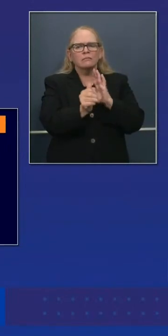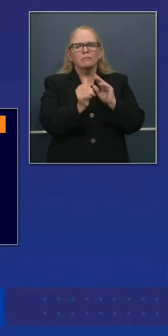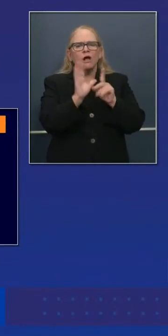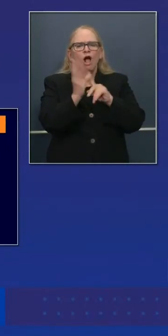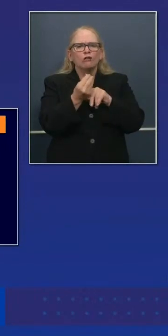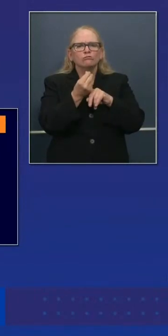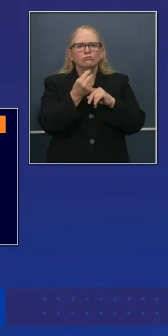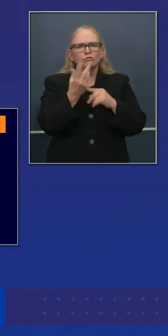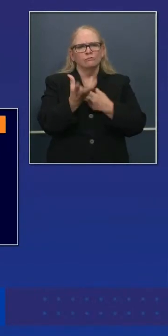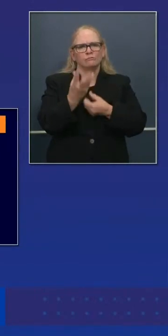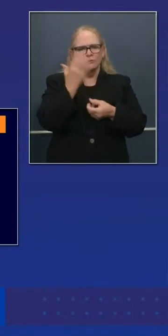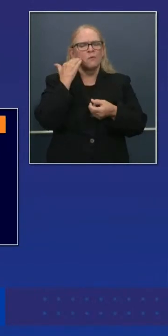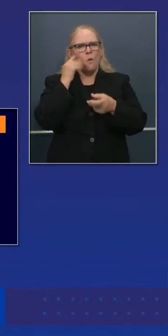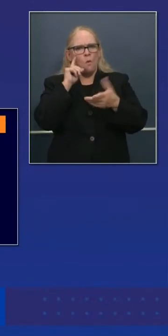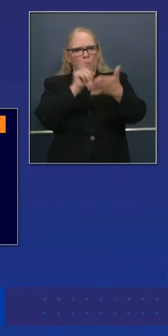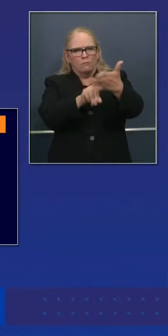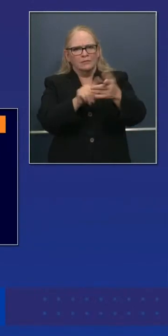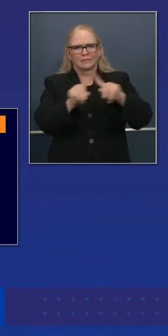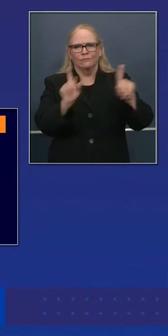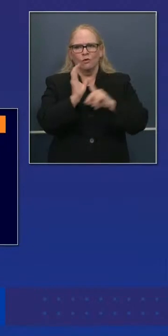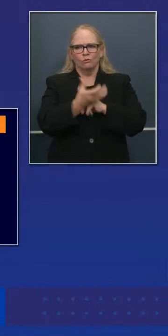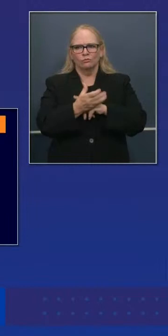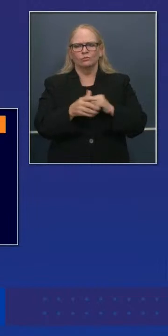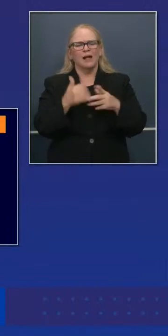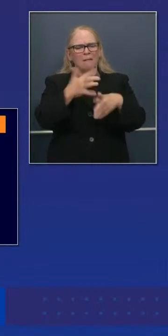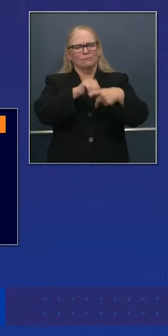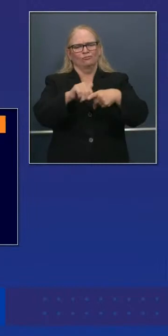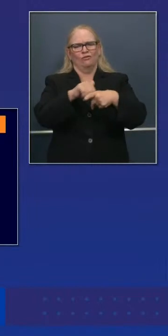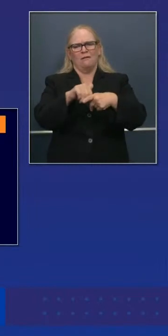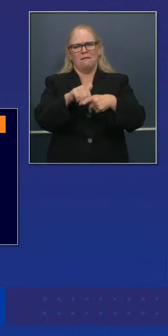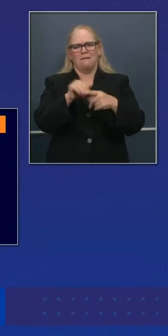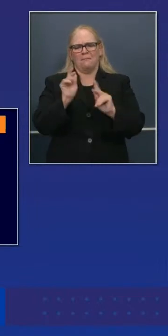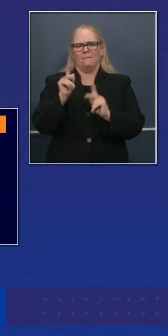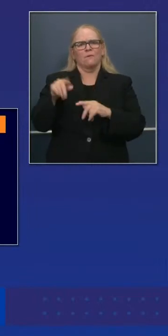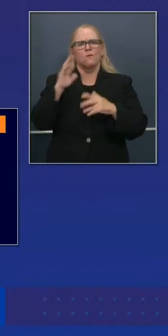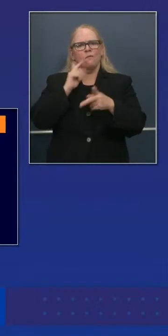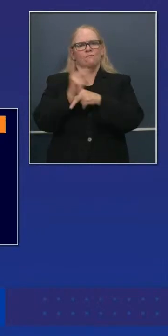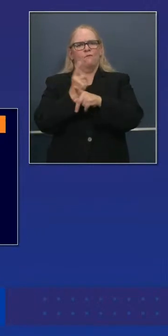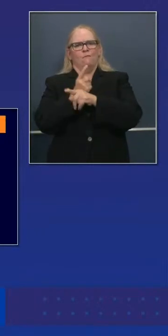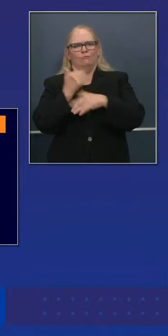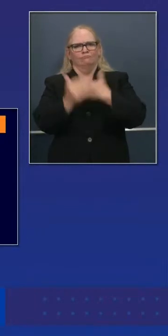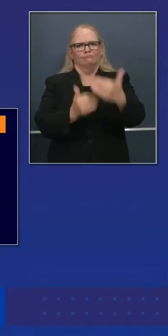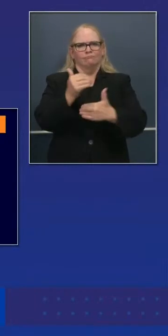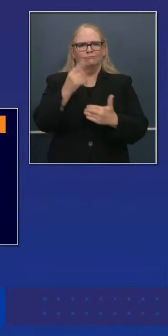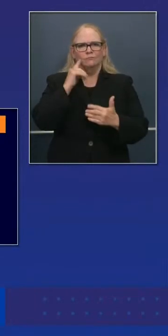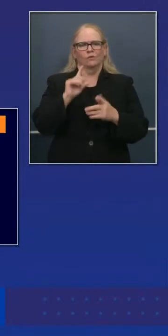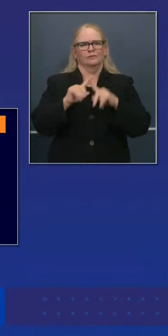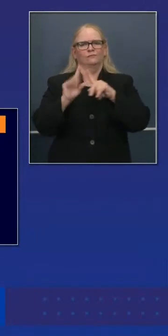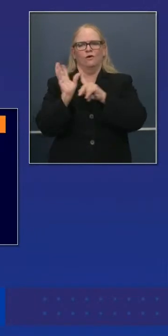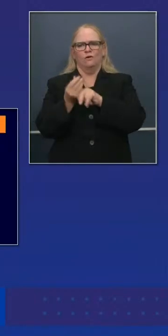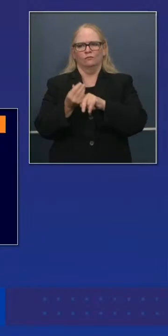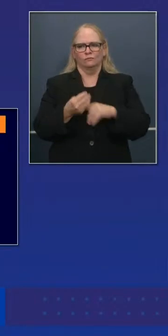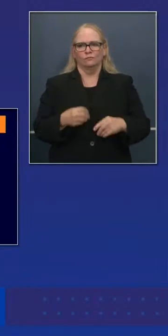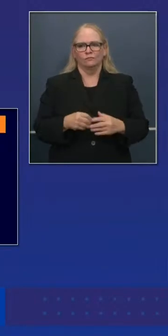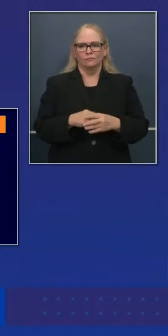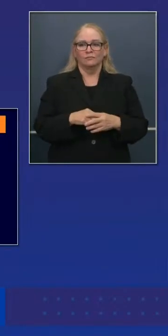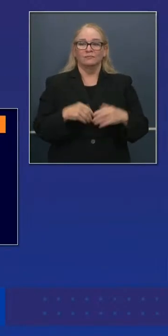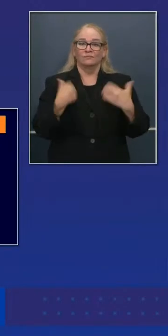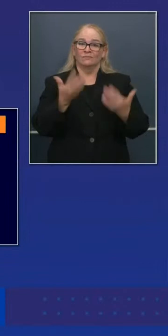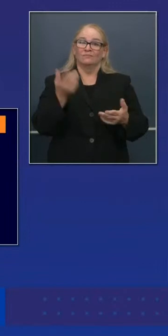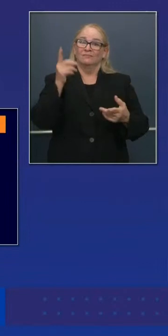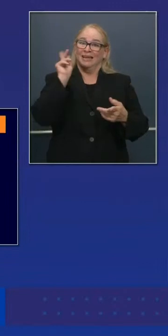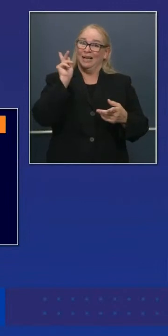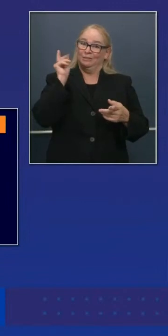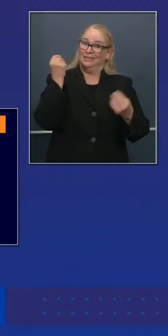of the philanthropic thrust that is in addition to the $63 million Kaiser's providing. That's represented in